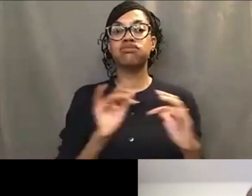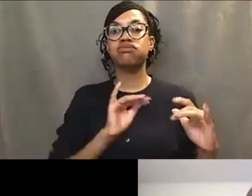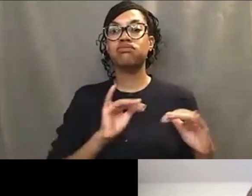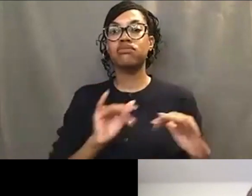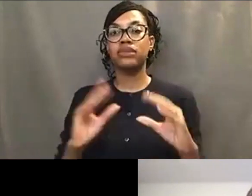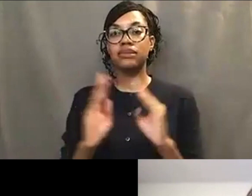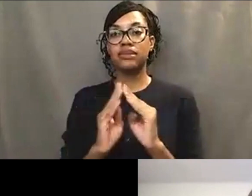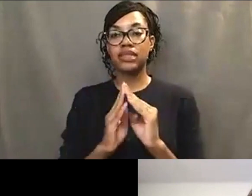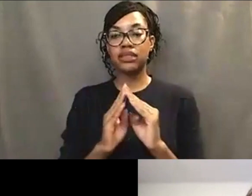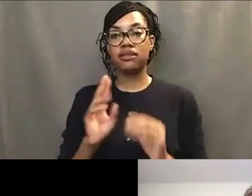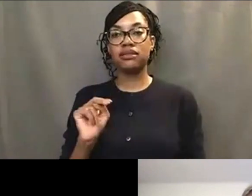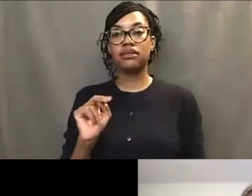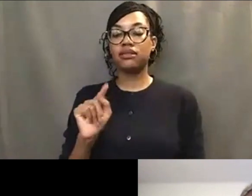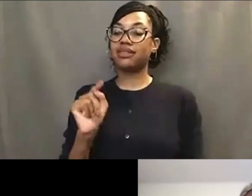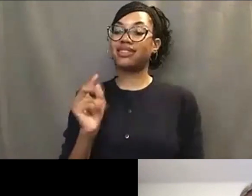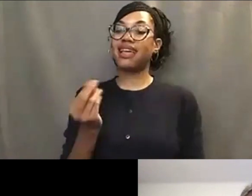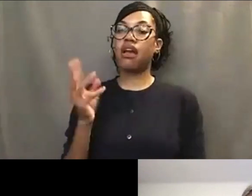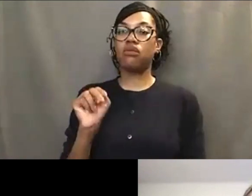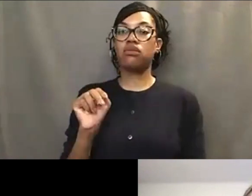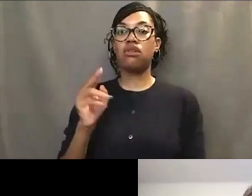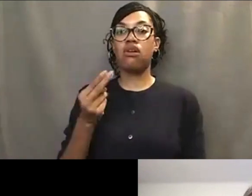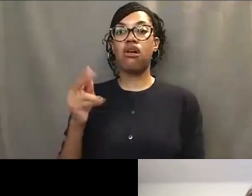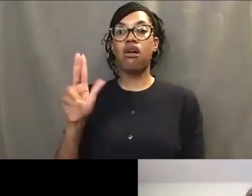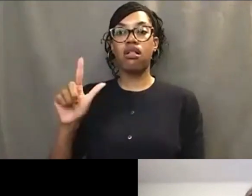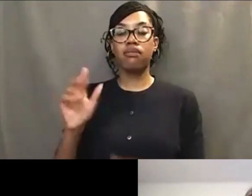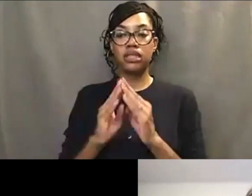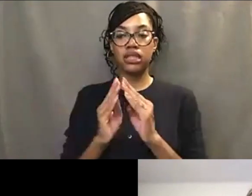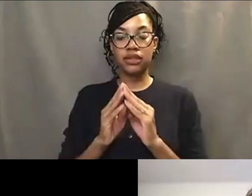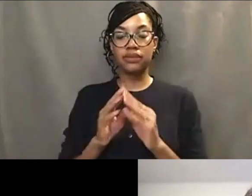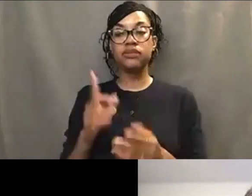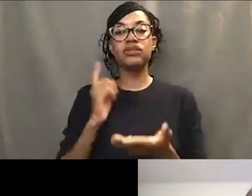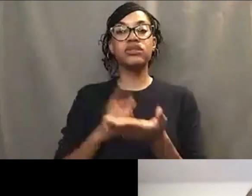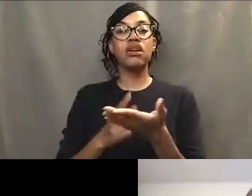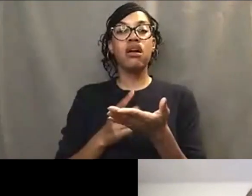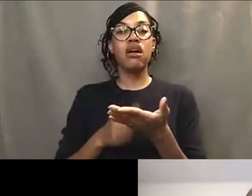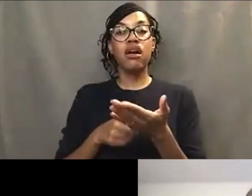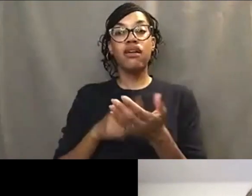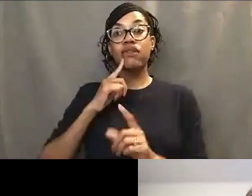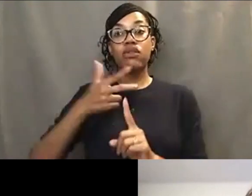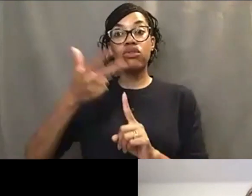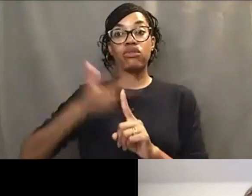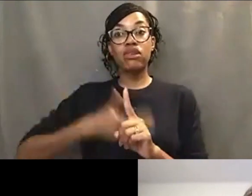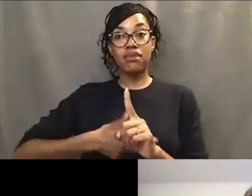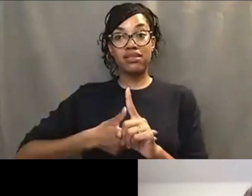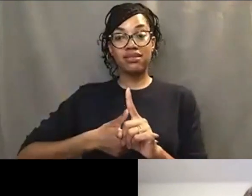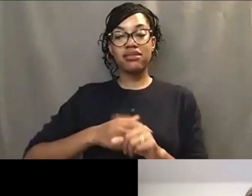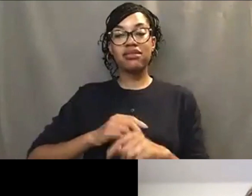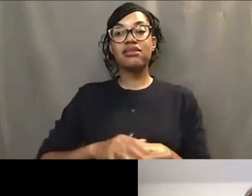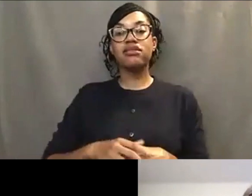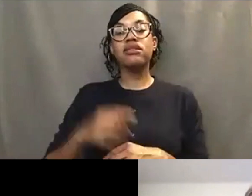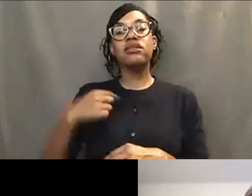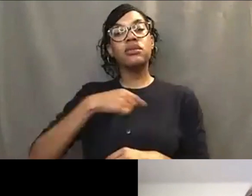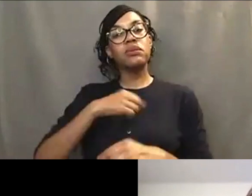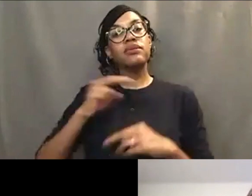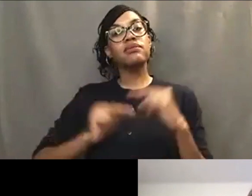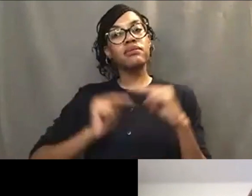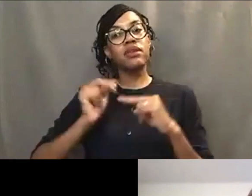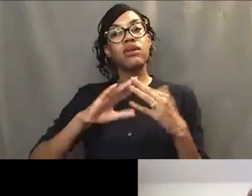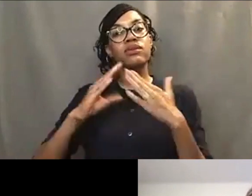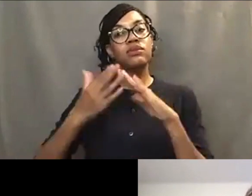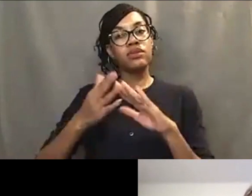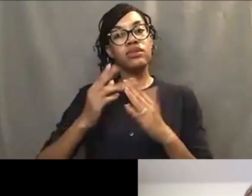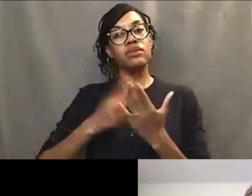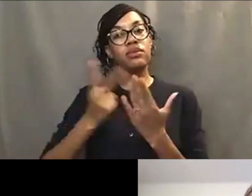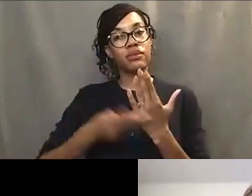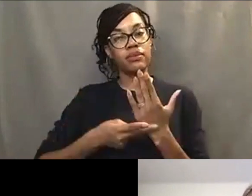came together over a span of 3 months to begin developing a community platform, some of which were synthesized